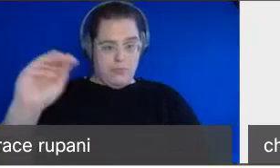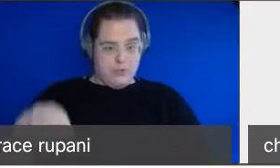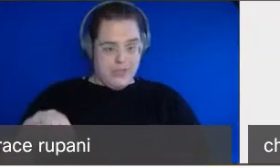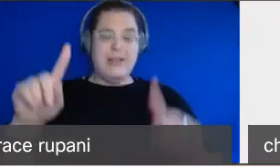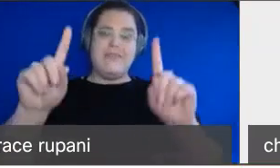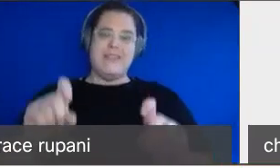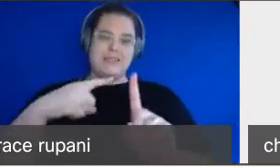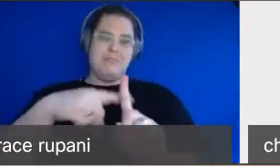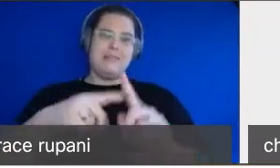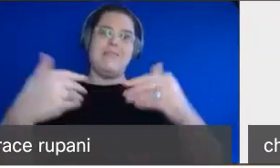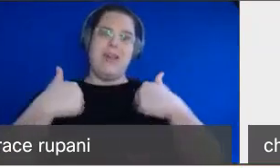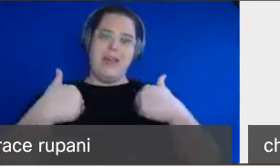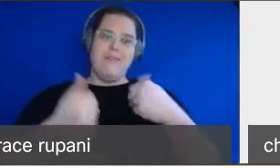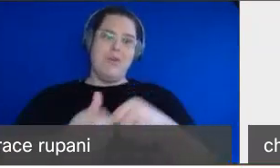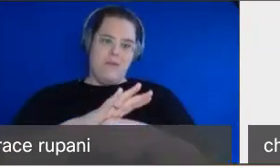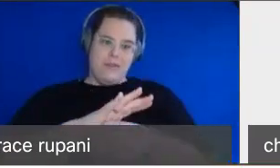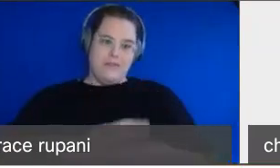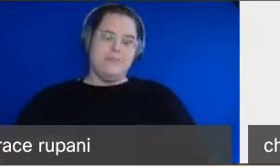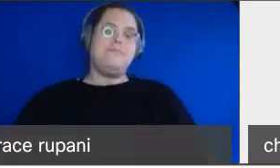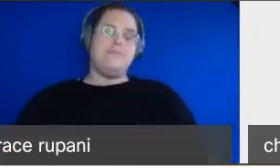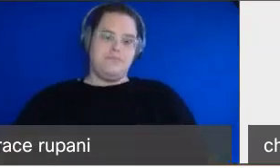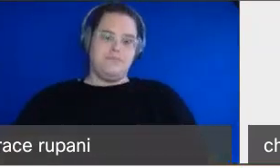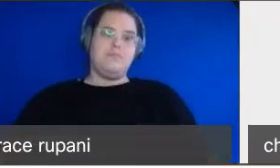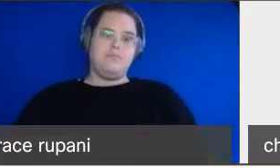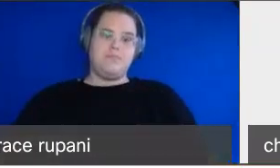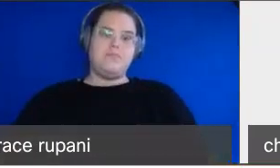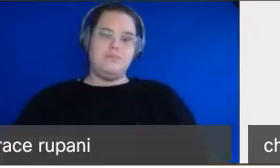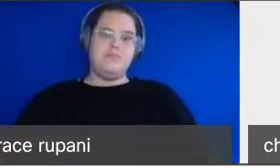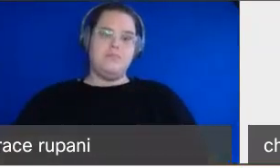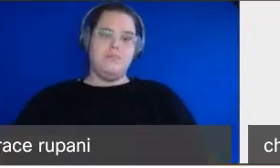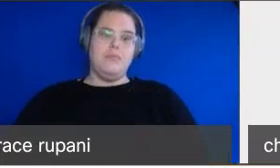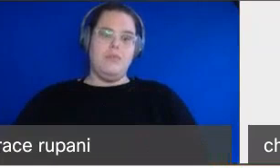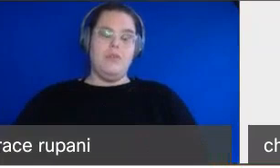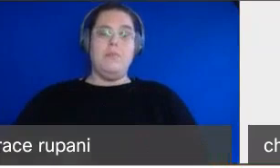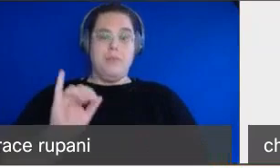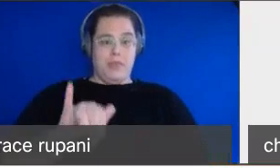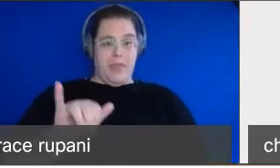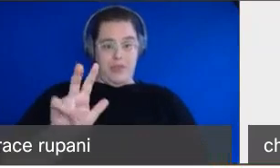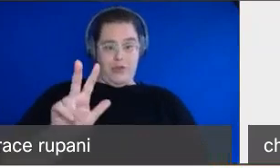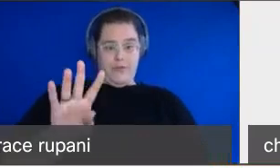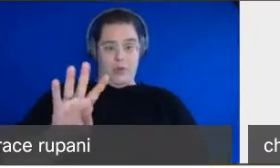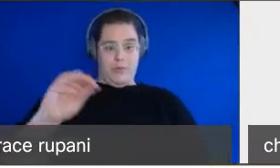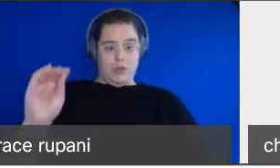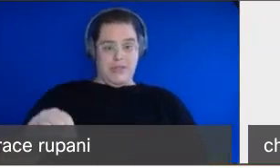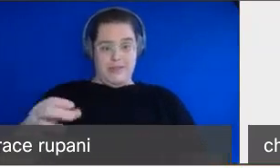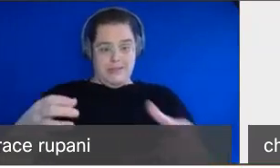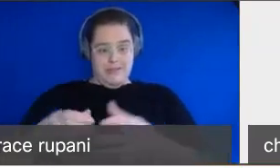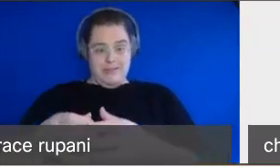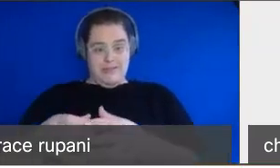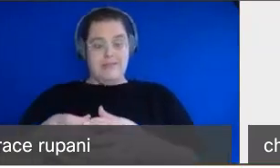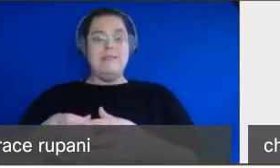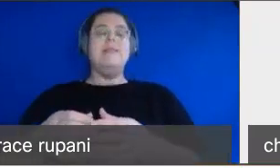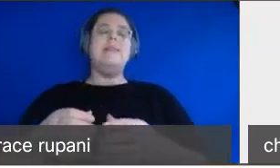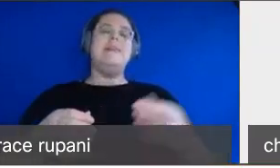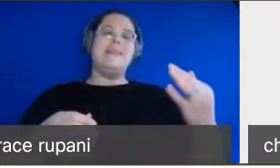Of those who have tested positive, we have had 19 who have subsequently died, and 12